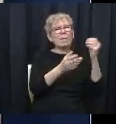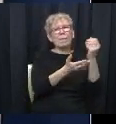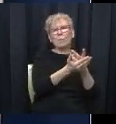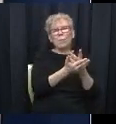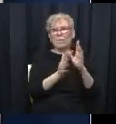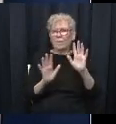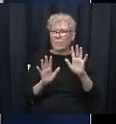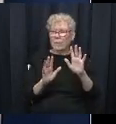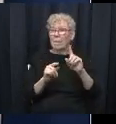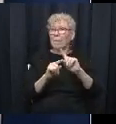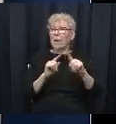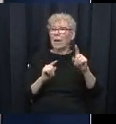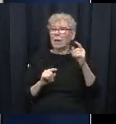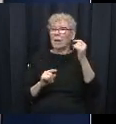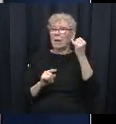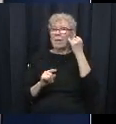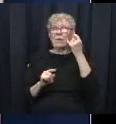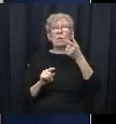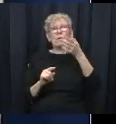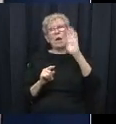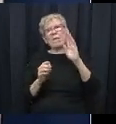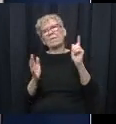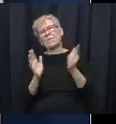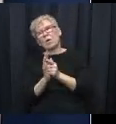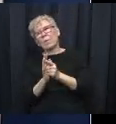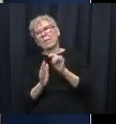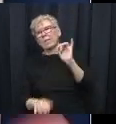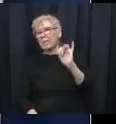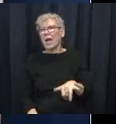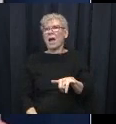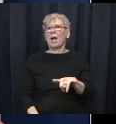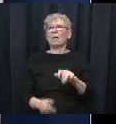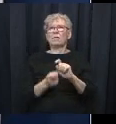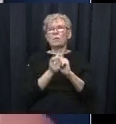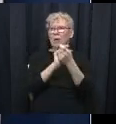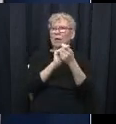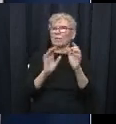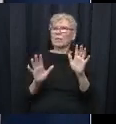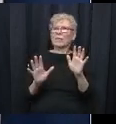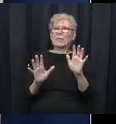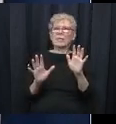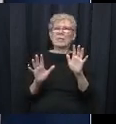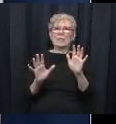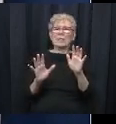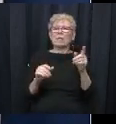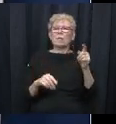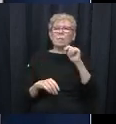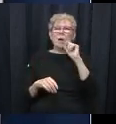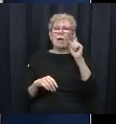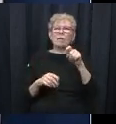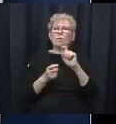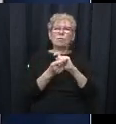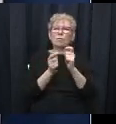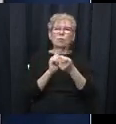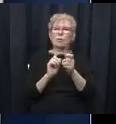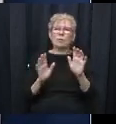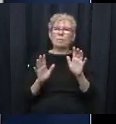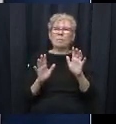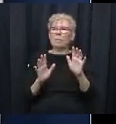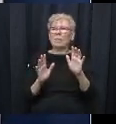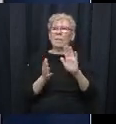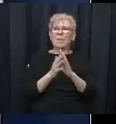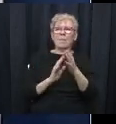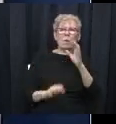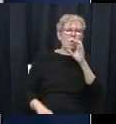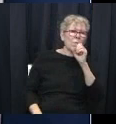to reduce their capacity in the same way businesses that don't have those safety protocols in place have to reduce